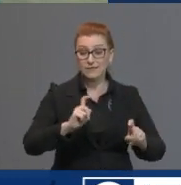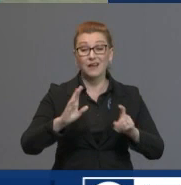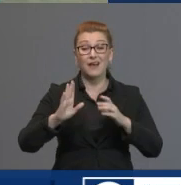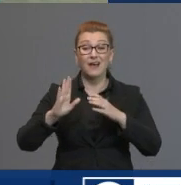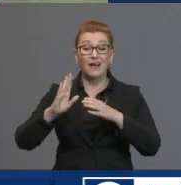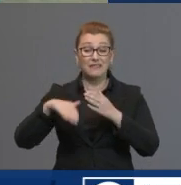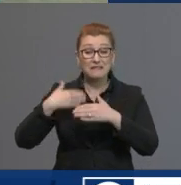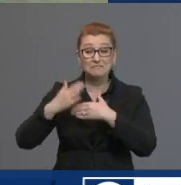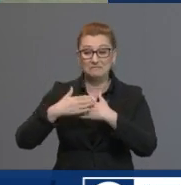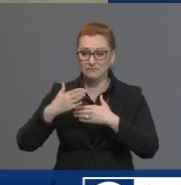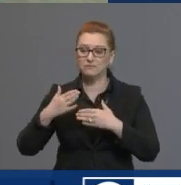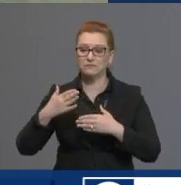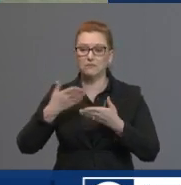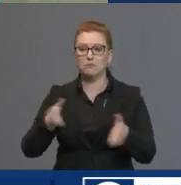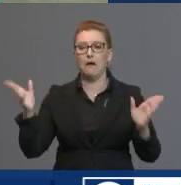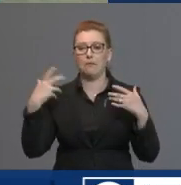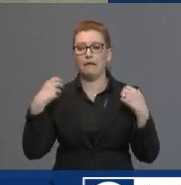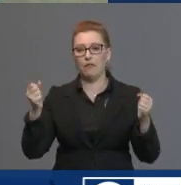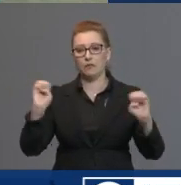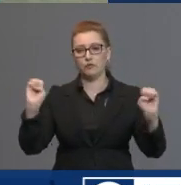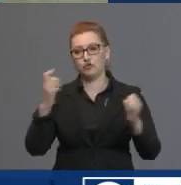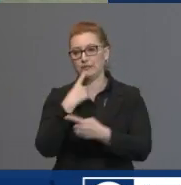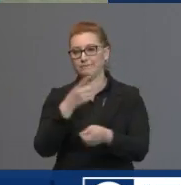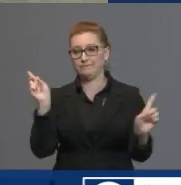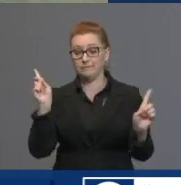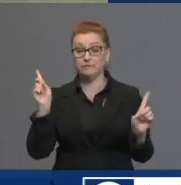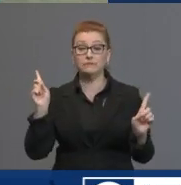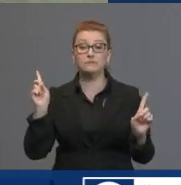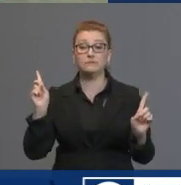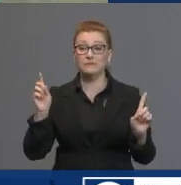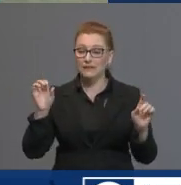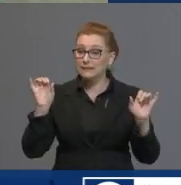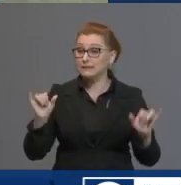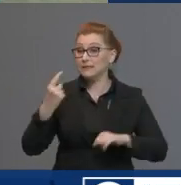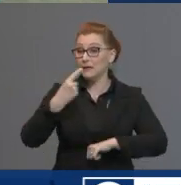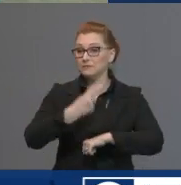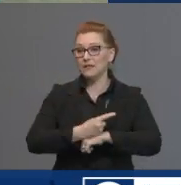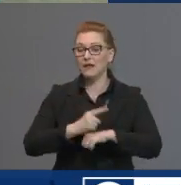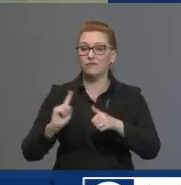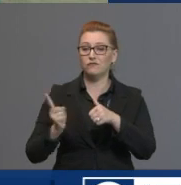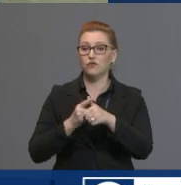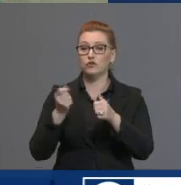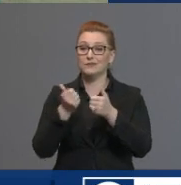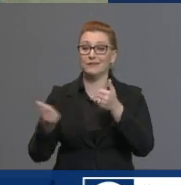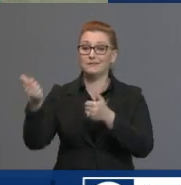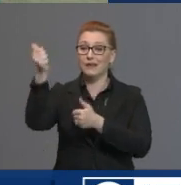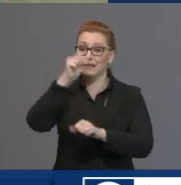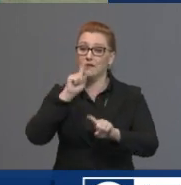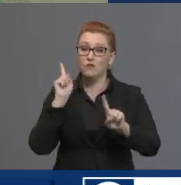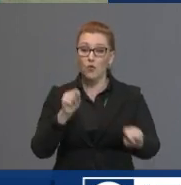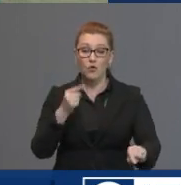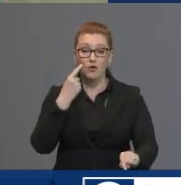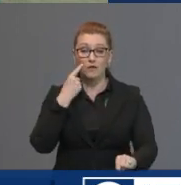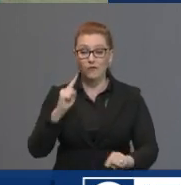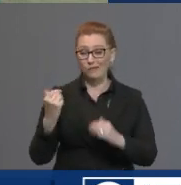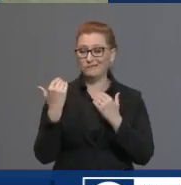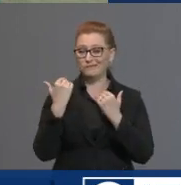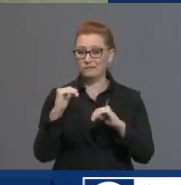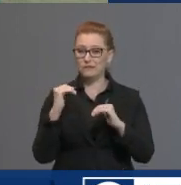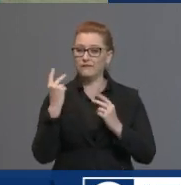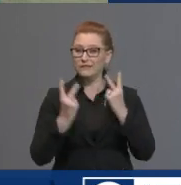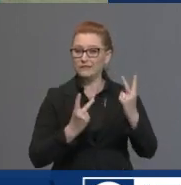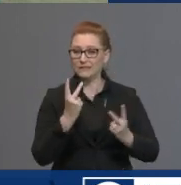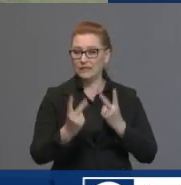emergency. On that same date was our first executive order to address visitation to our nursing home